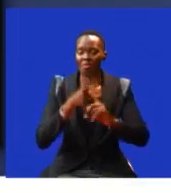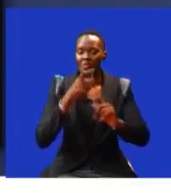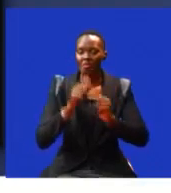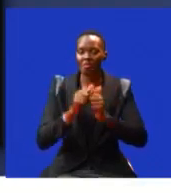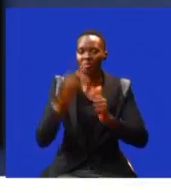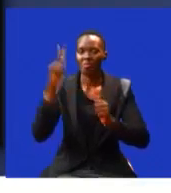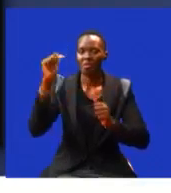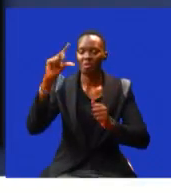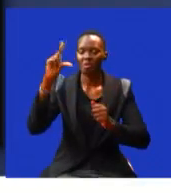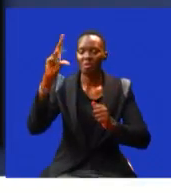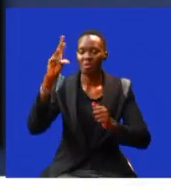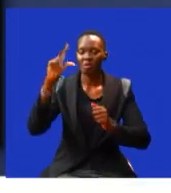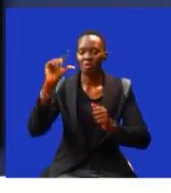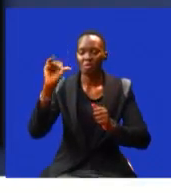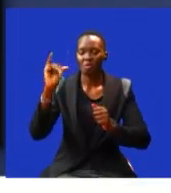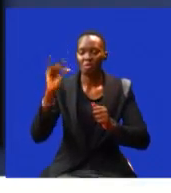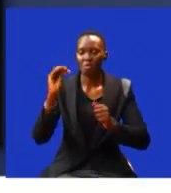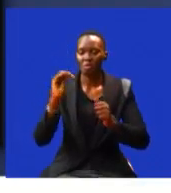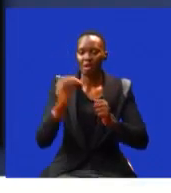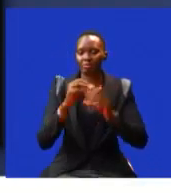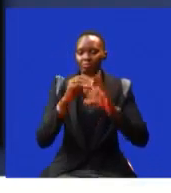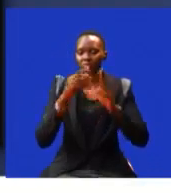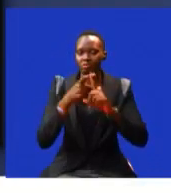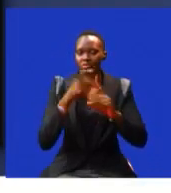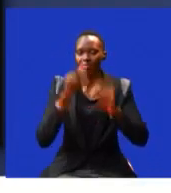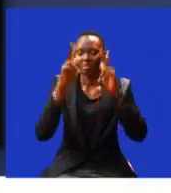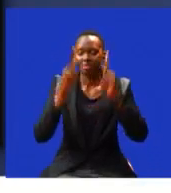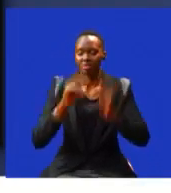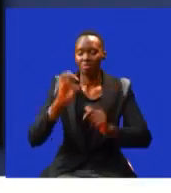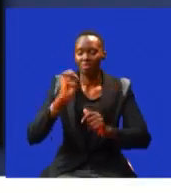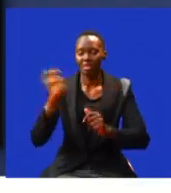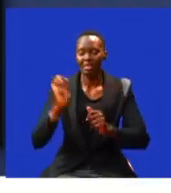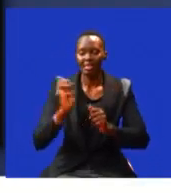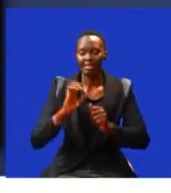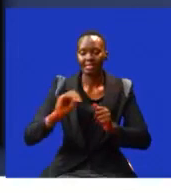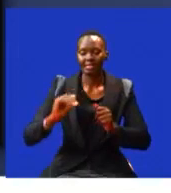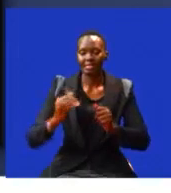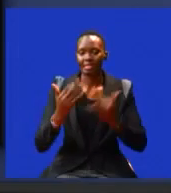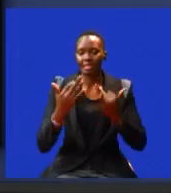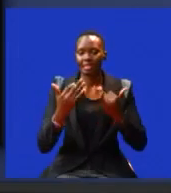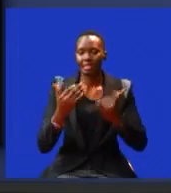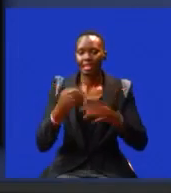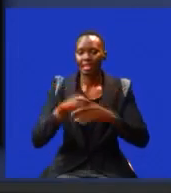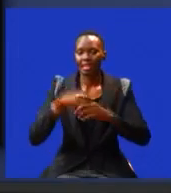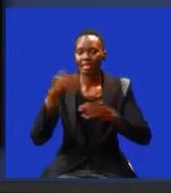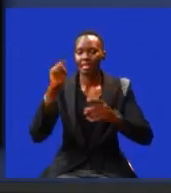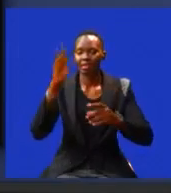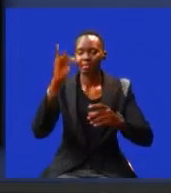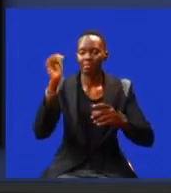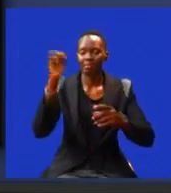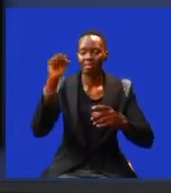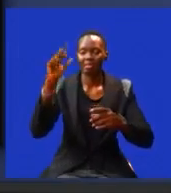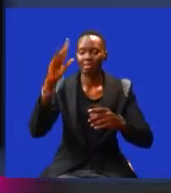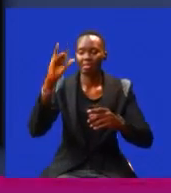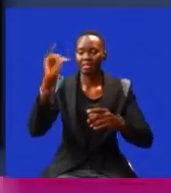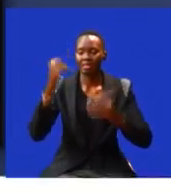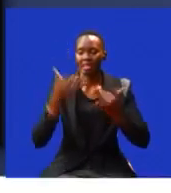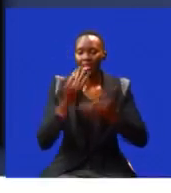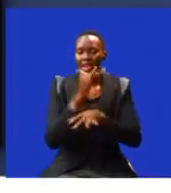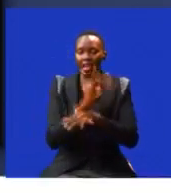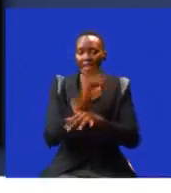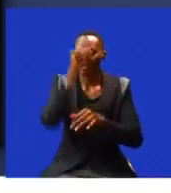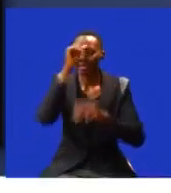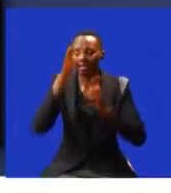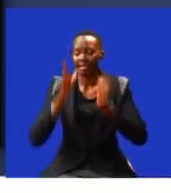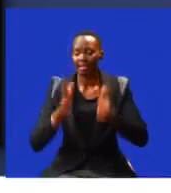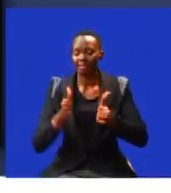Kolwa Central manie kar chungo bura ma Kisumu East ei Kisumu County e gwenge ma Nyamasaria koro kwayo gavana Peter